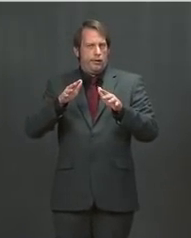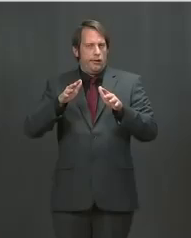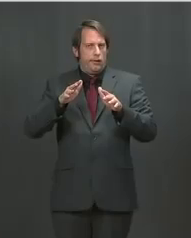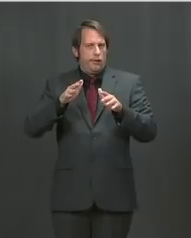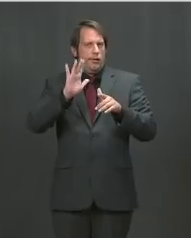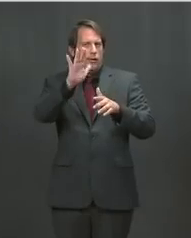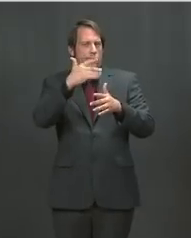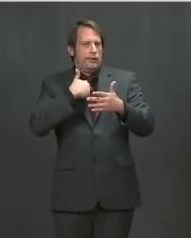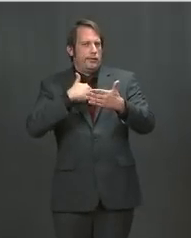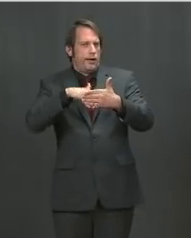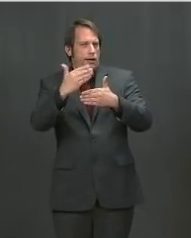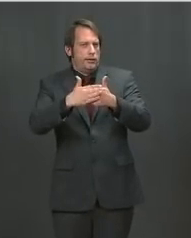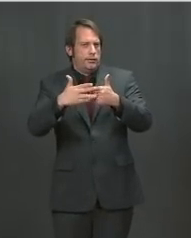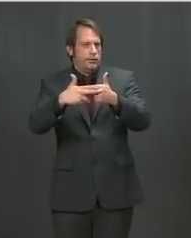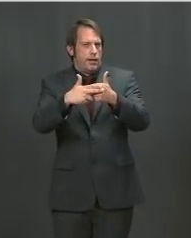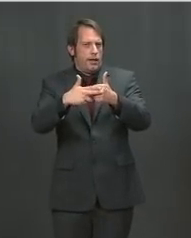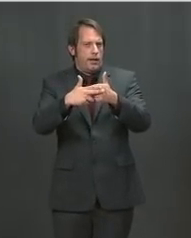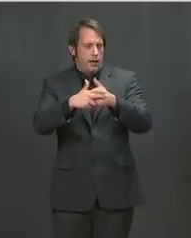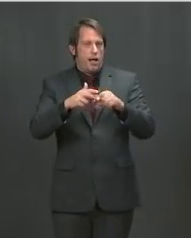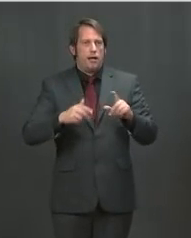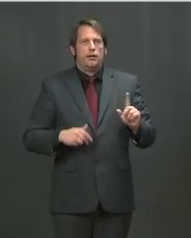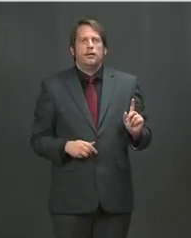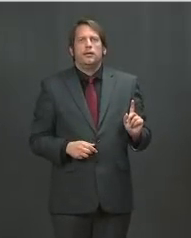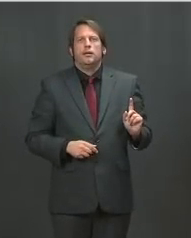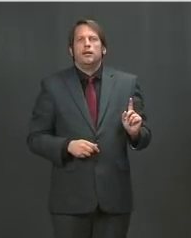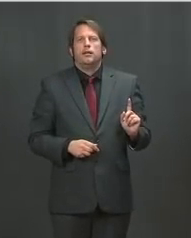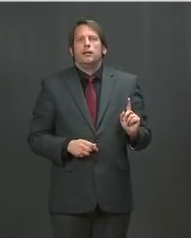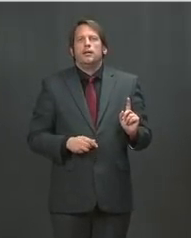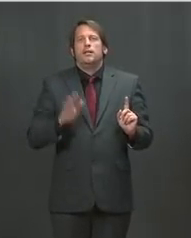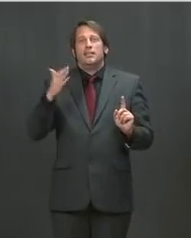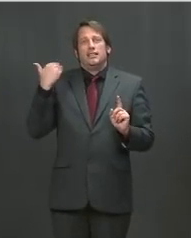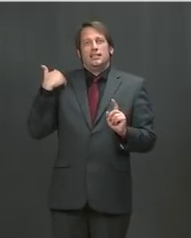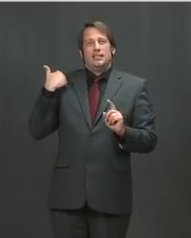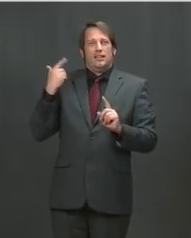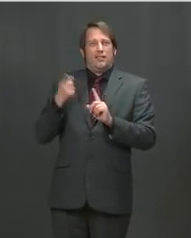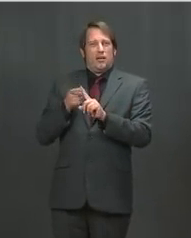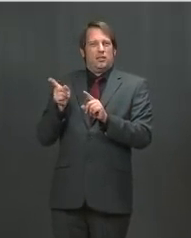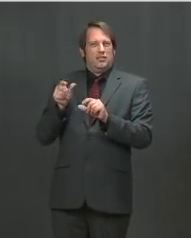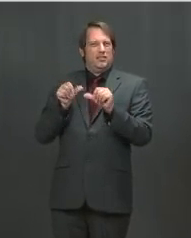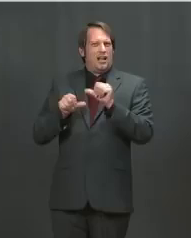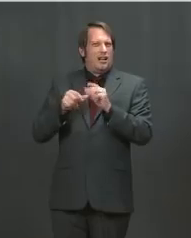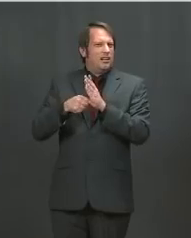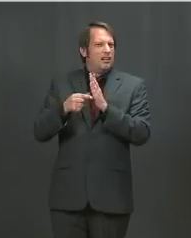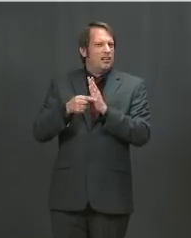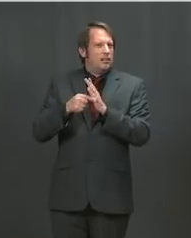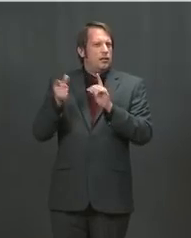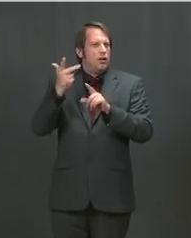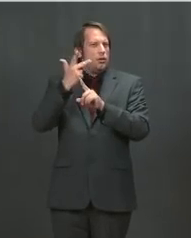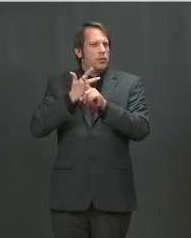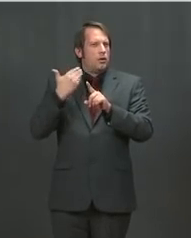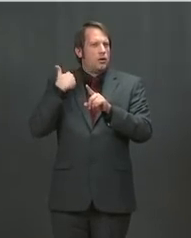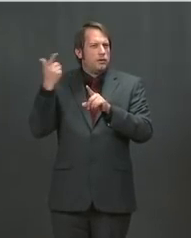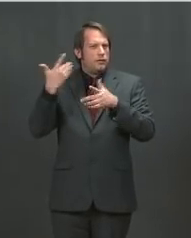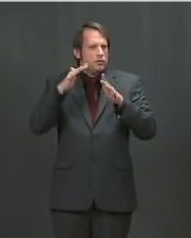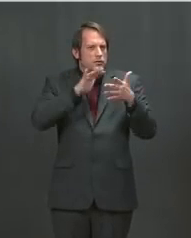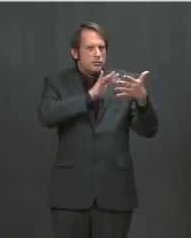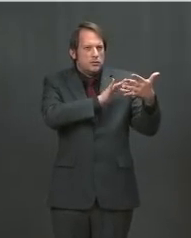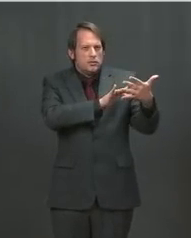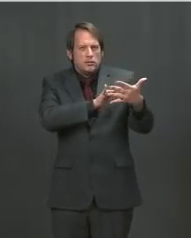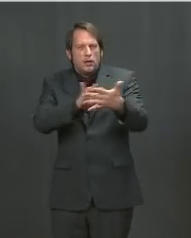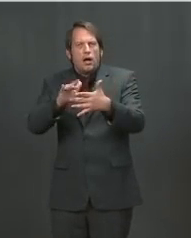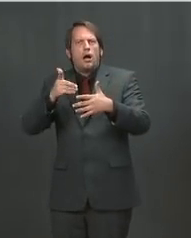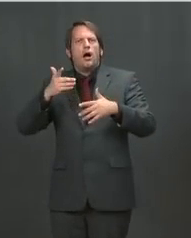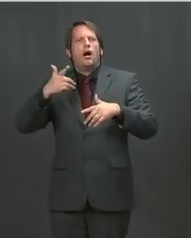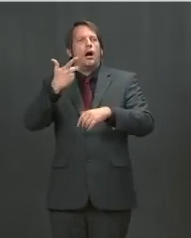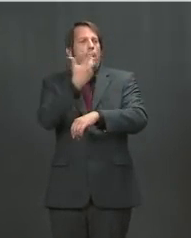from Science from a couple of months ago, which looked at the multiple immune memory responses, including both